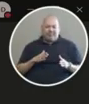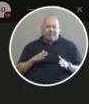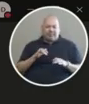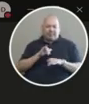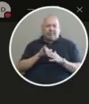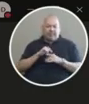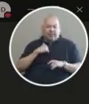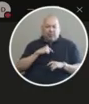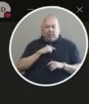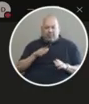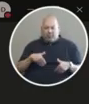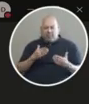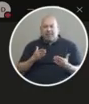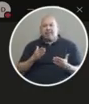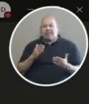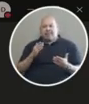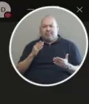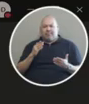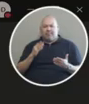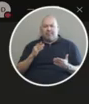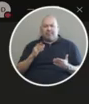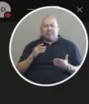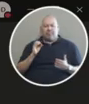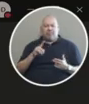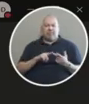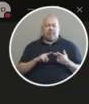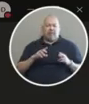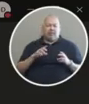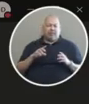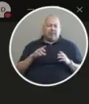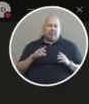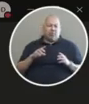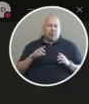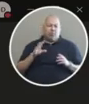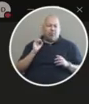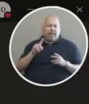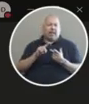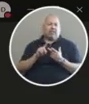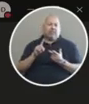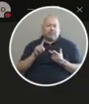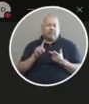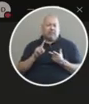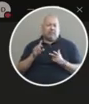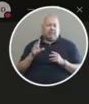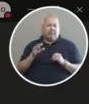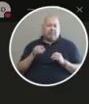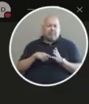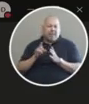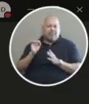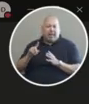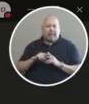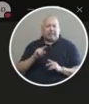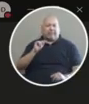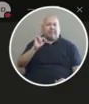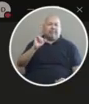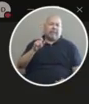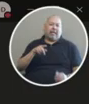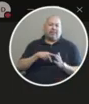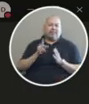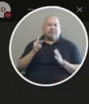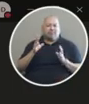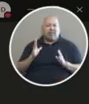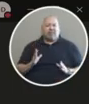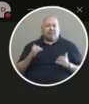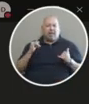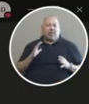we provide a return on investment to the taxpayers. So I want to thank you all for your time